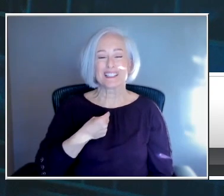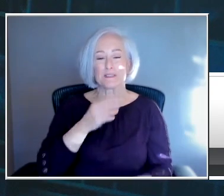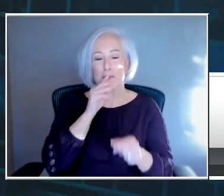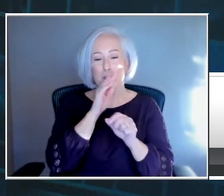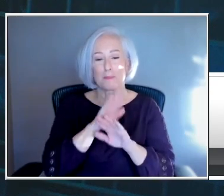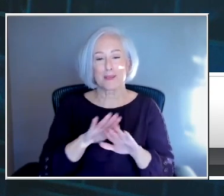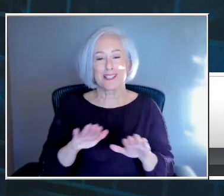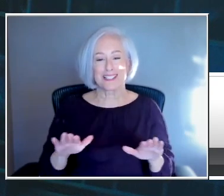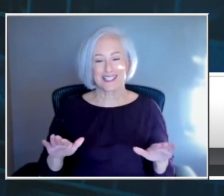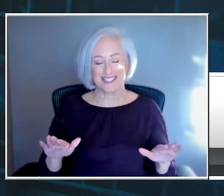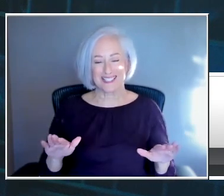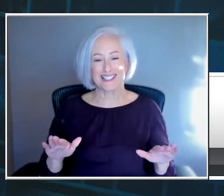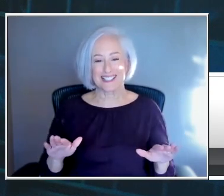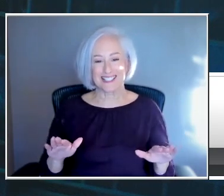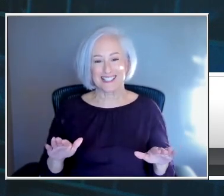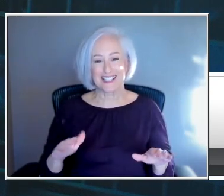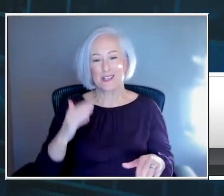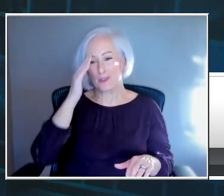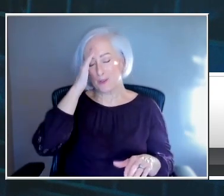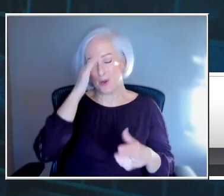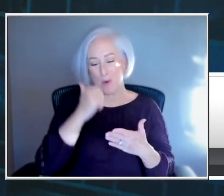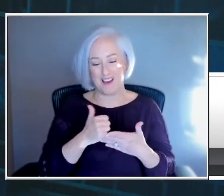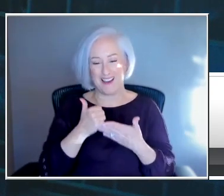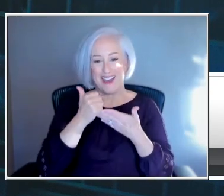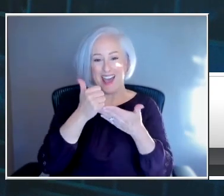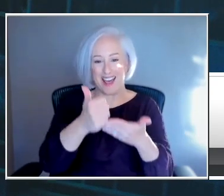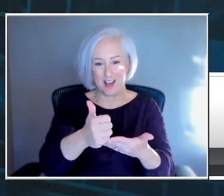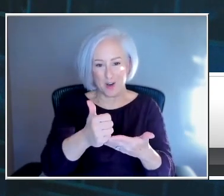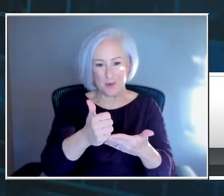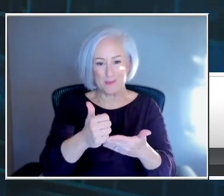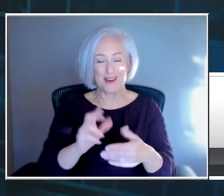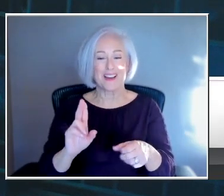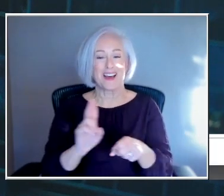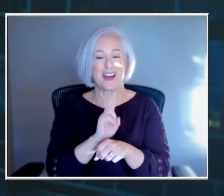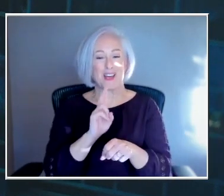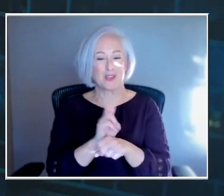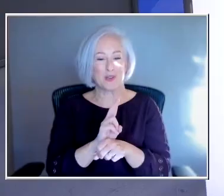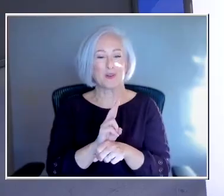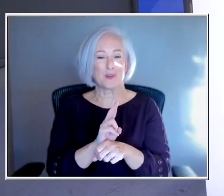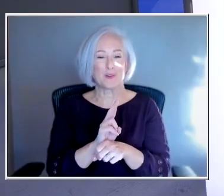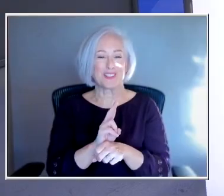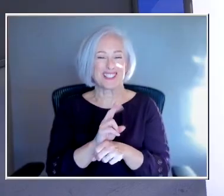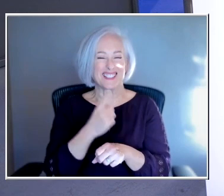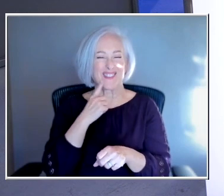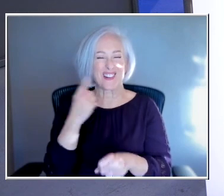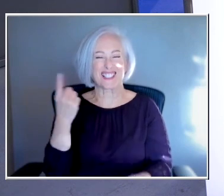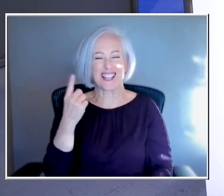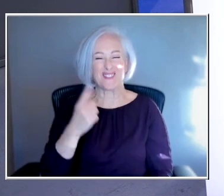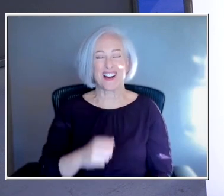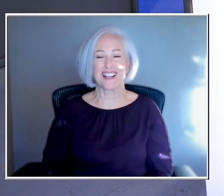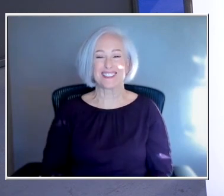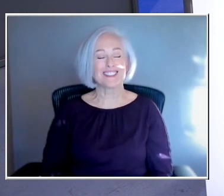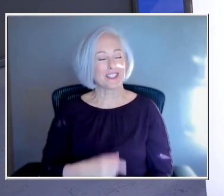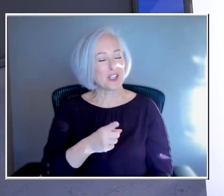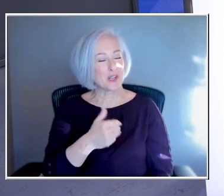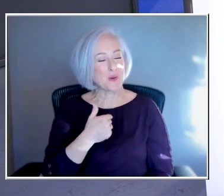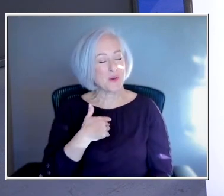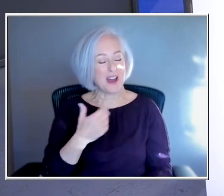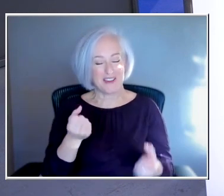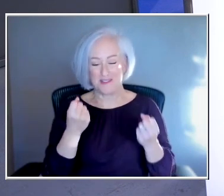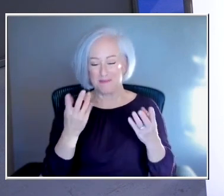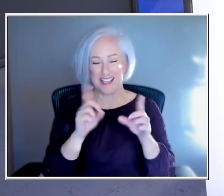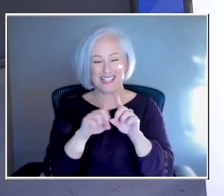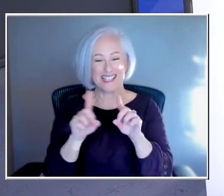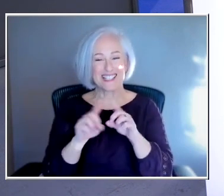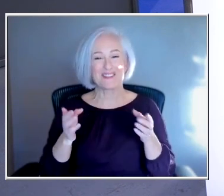been helpful, I have been useful for someone. Oh, you have been in all sorts of ways. So if you're watching and have any